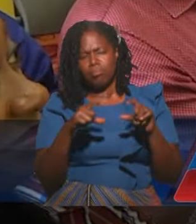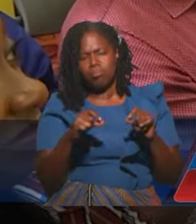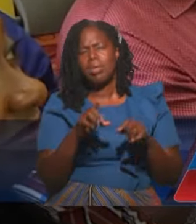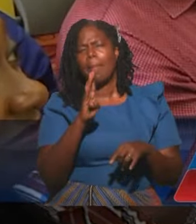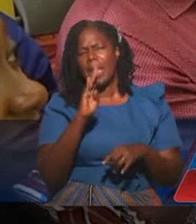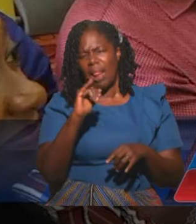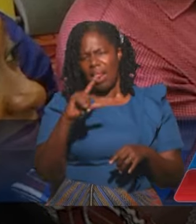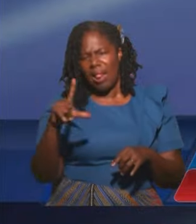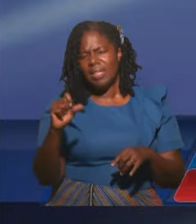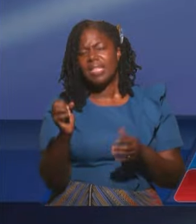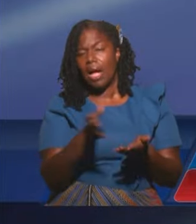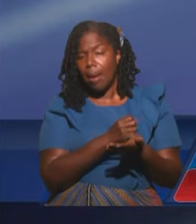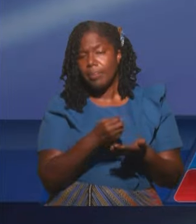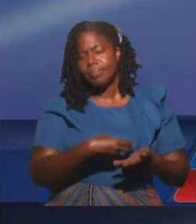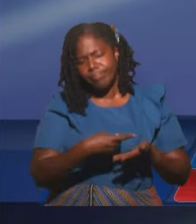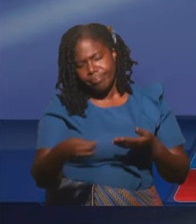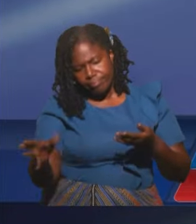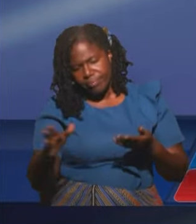his way.